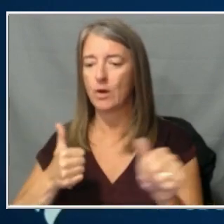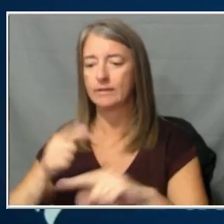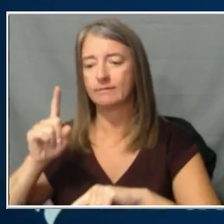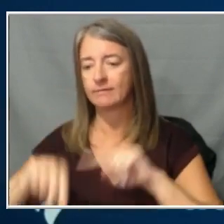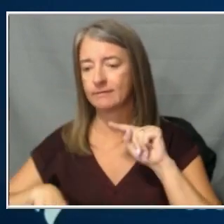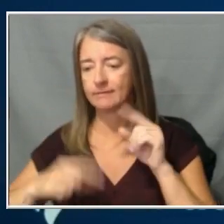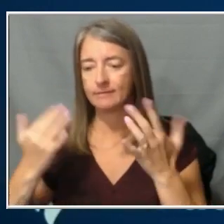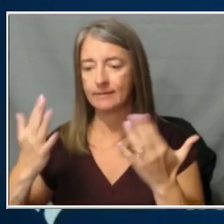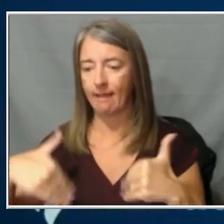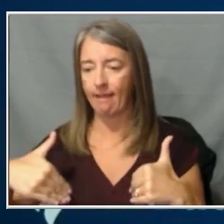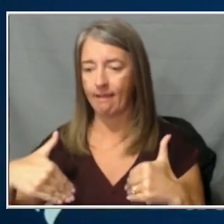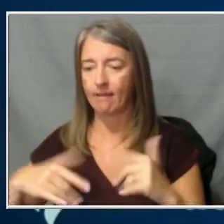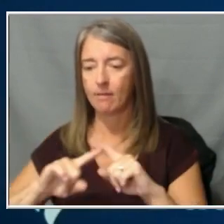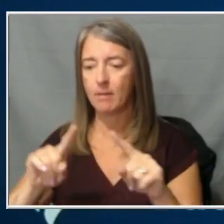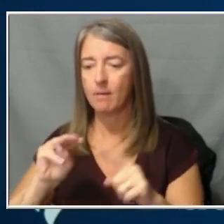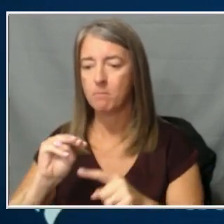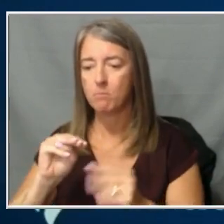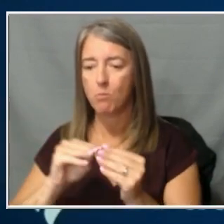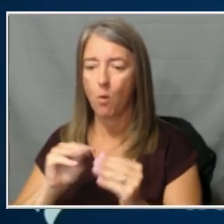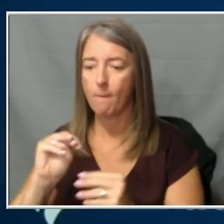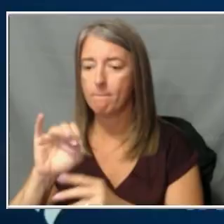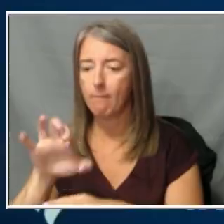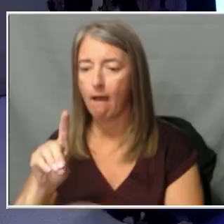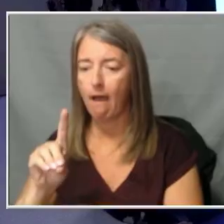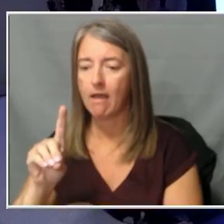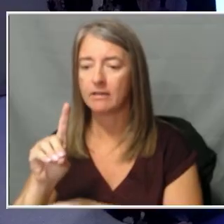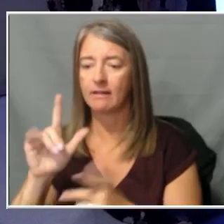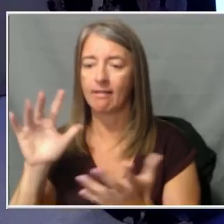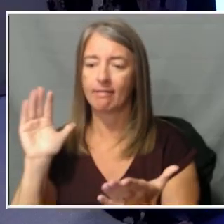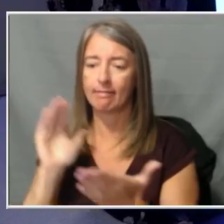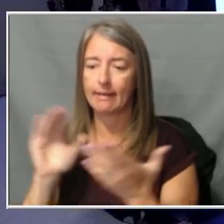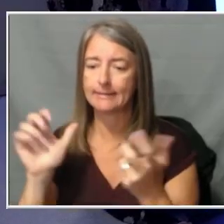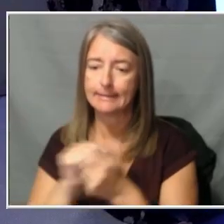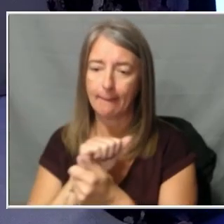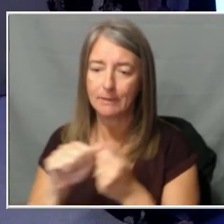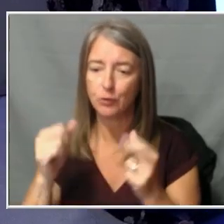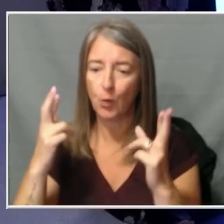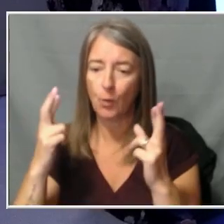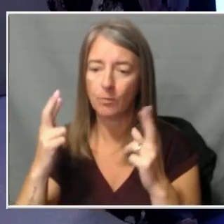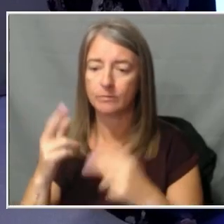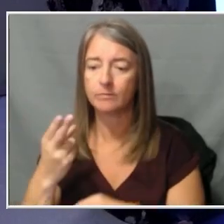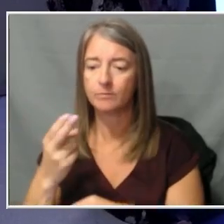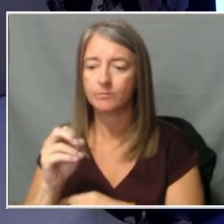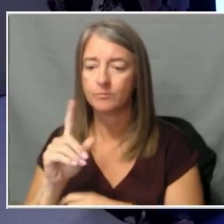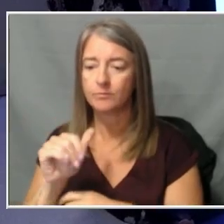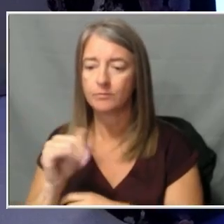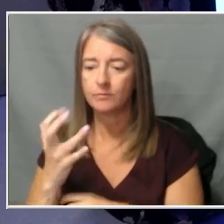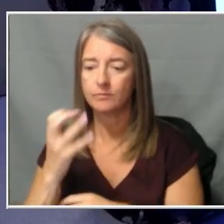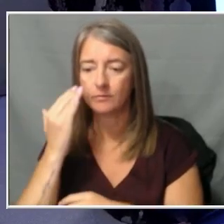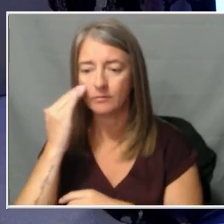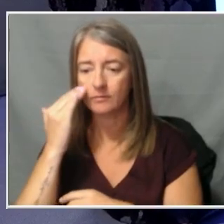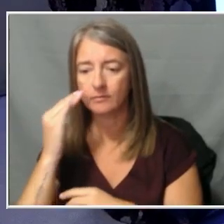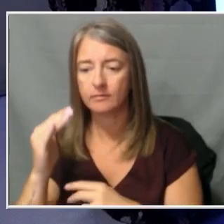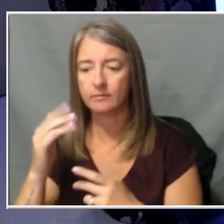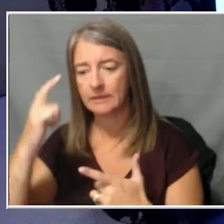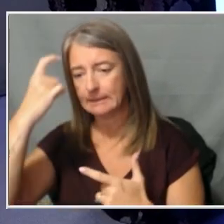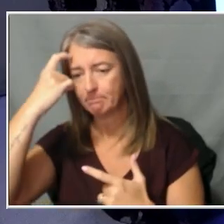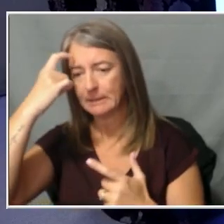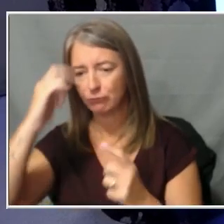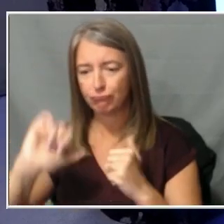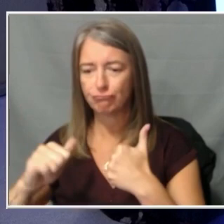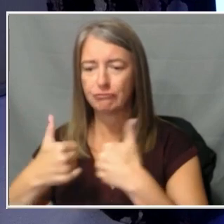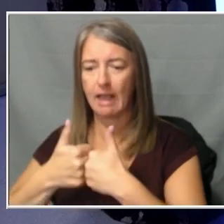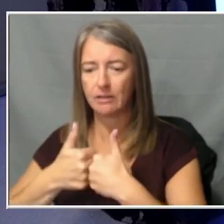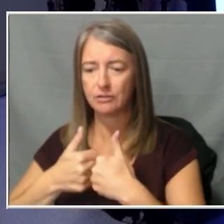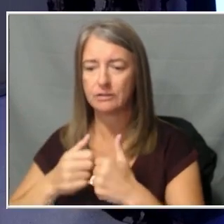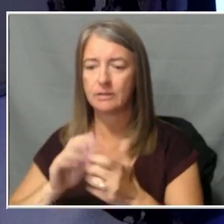a much milder doses than what we are less damaging. Less damaging. Polly wants to know, Sydney, how have you tackled the mental challenges of